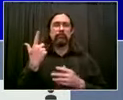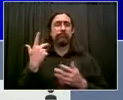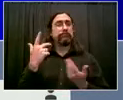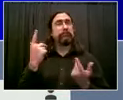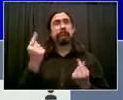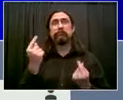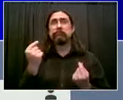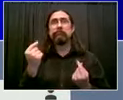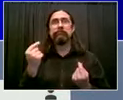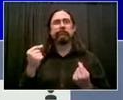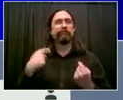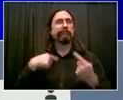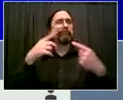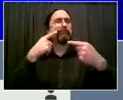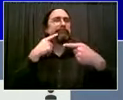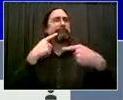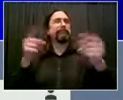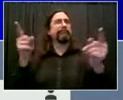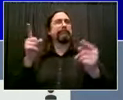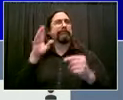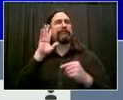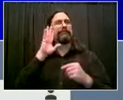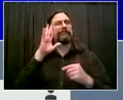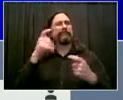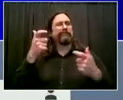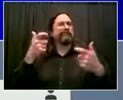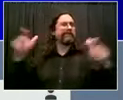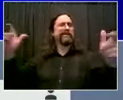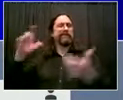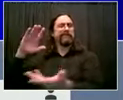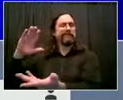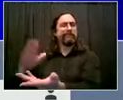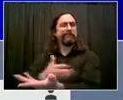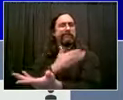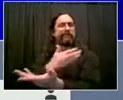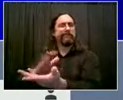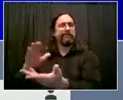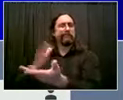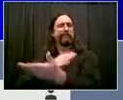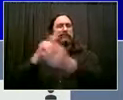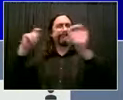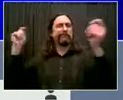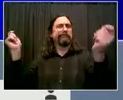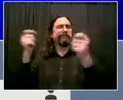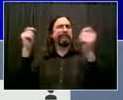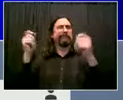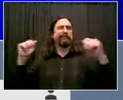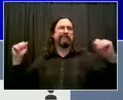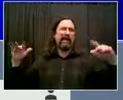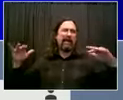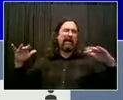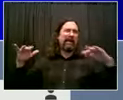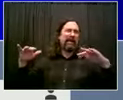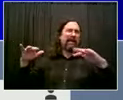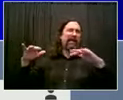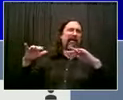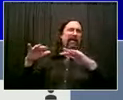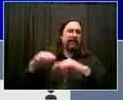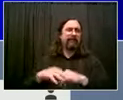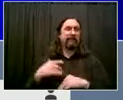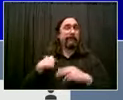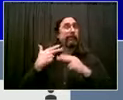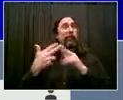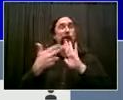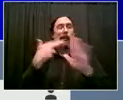A citywide moment to declare that New York City is back. A homecoming for New York City, where New Yorkers come out together